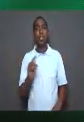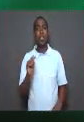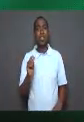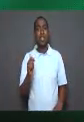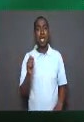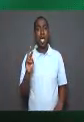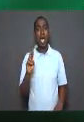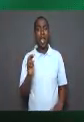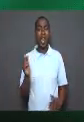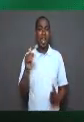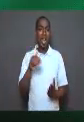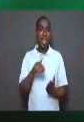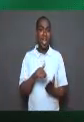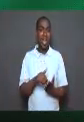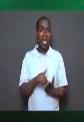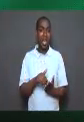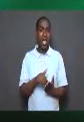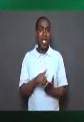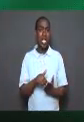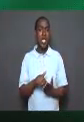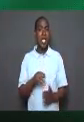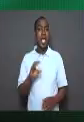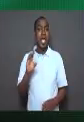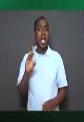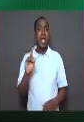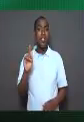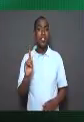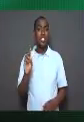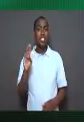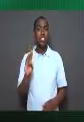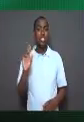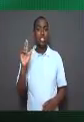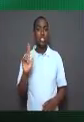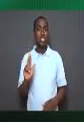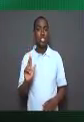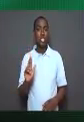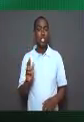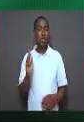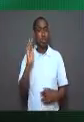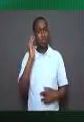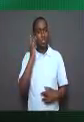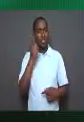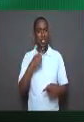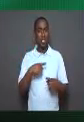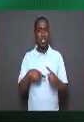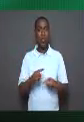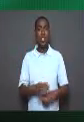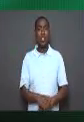Tar is also a carcinogen, which means it causes